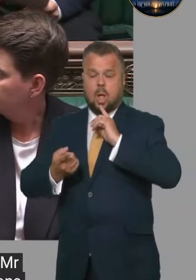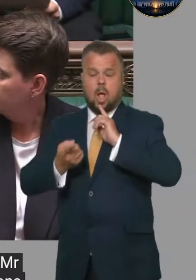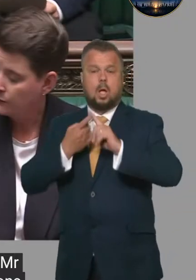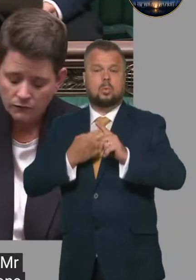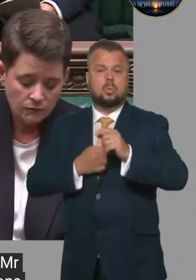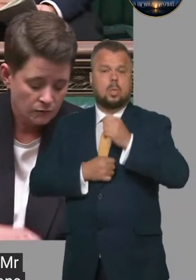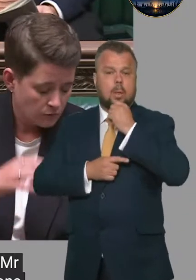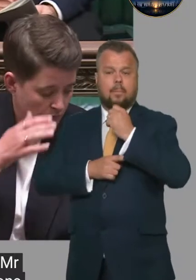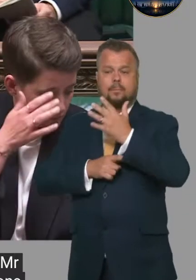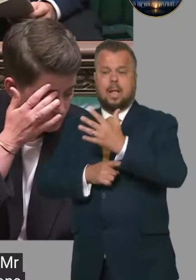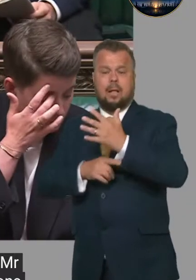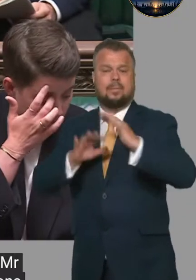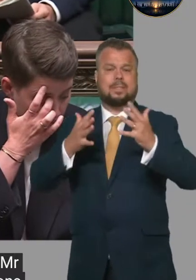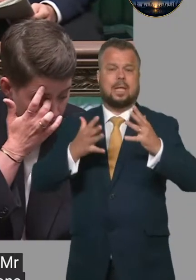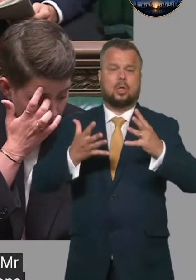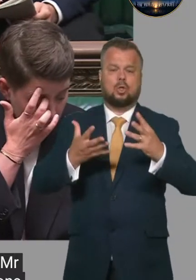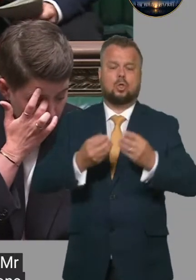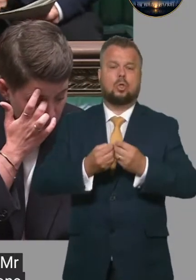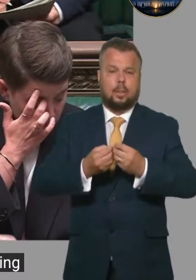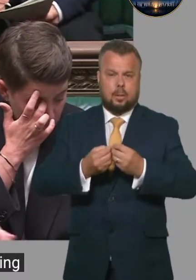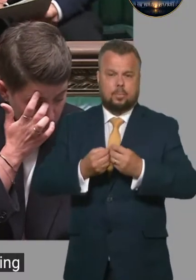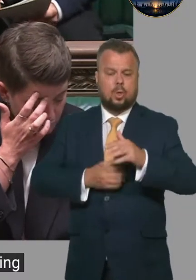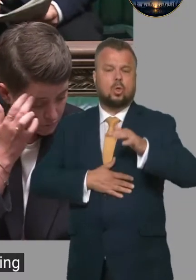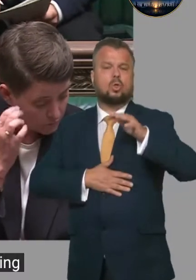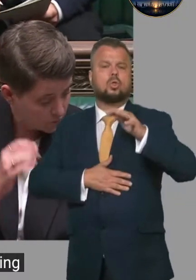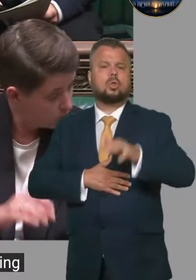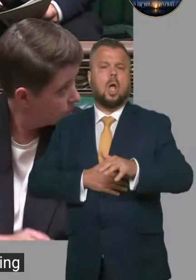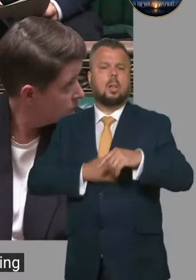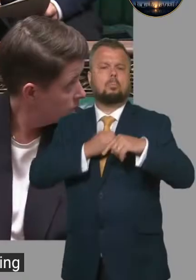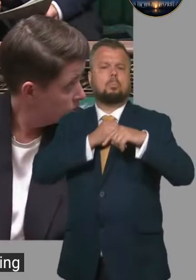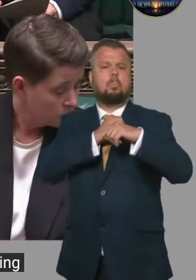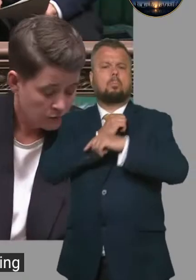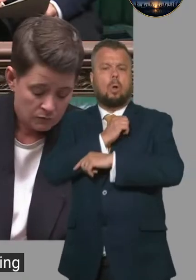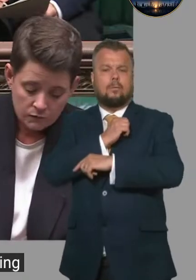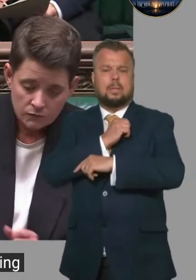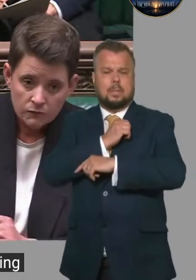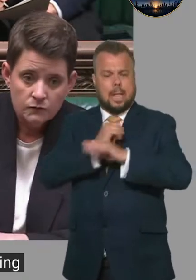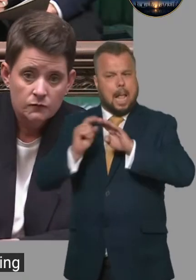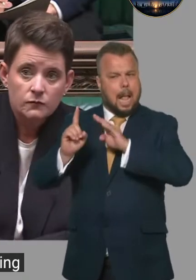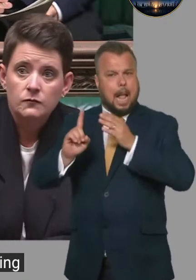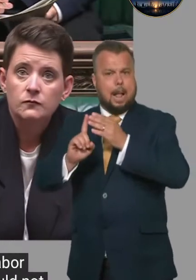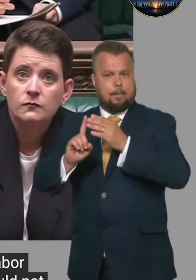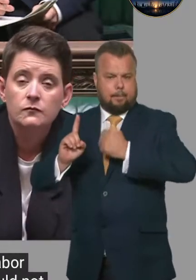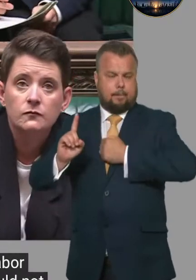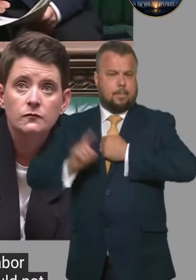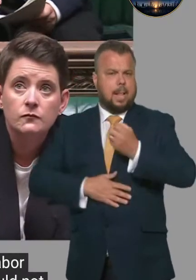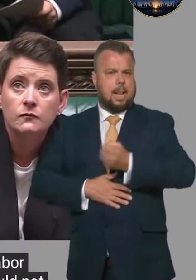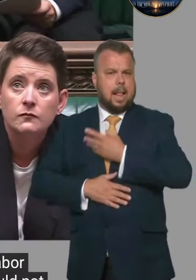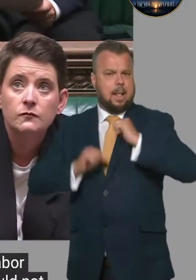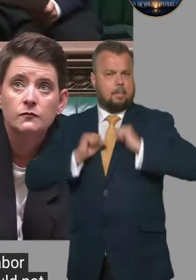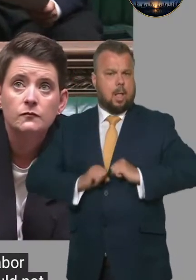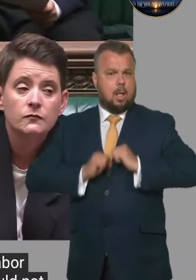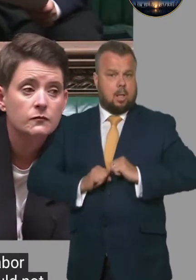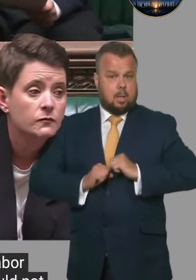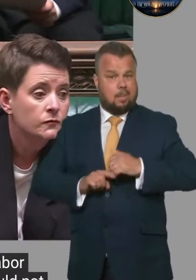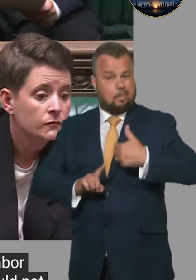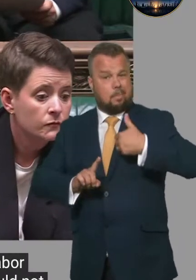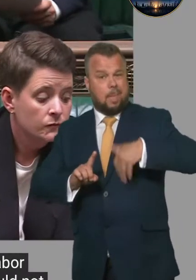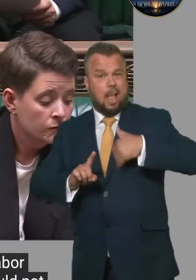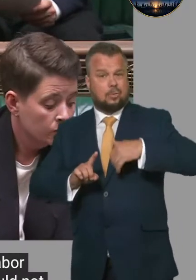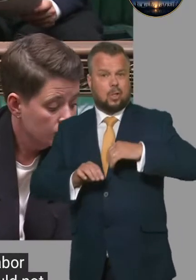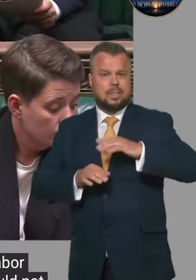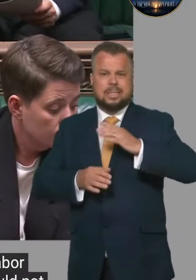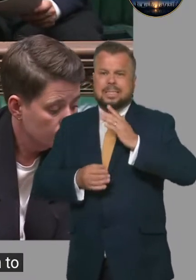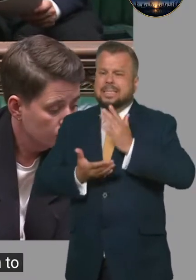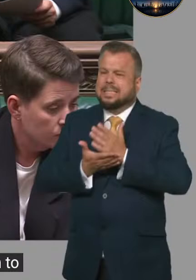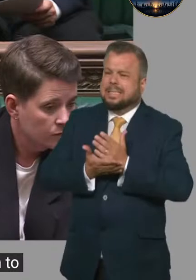go on to achieve in life, but we know that inequality and poverty hold back too many of our children. We're improving life chances for every child, from scrapping